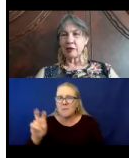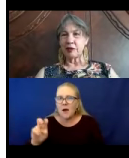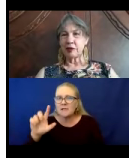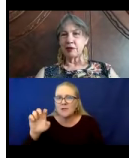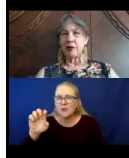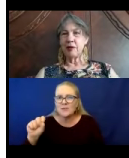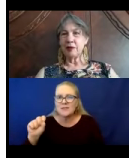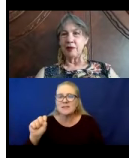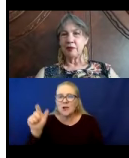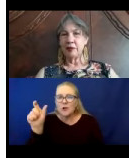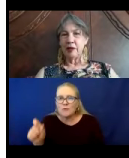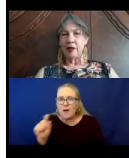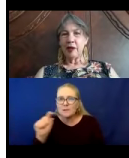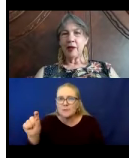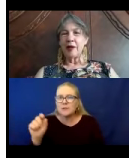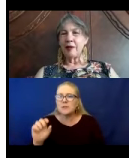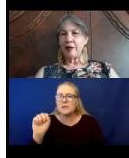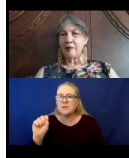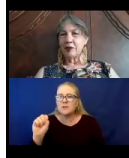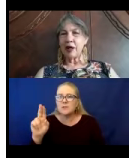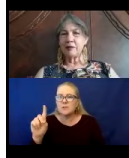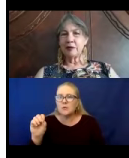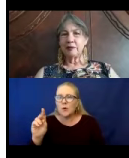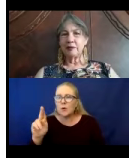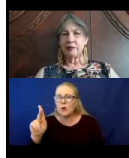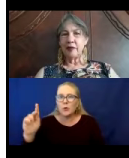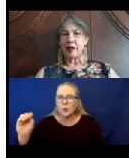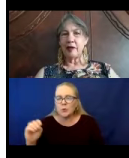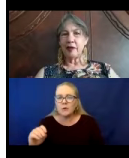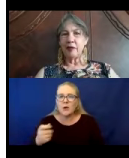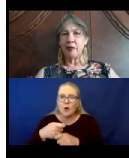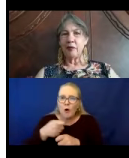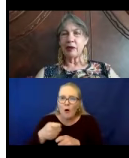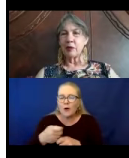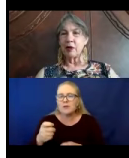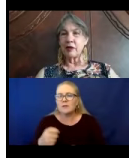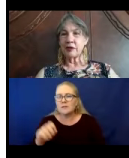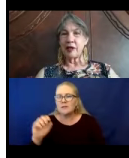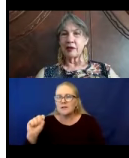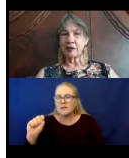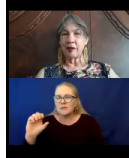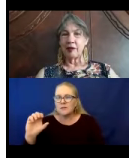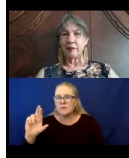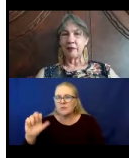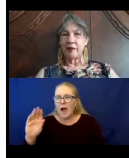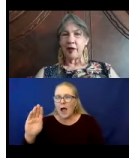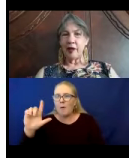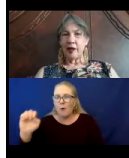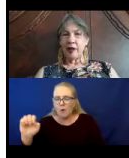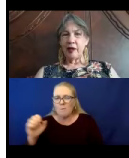Crossword puzzles, Sudoku, card games, Scrabble, anything that makes your brain stretch a little bit.